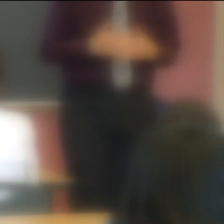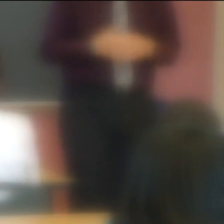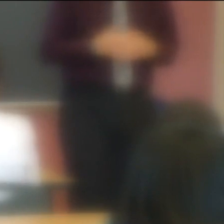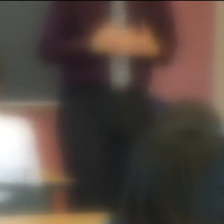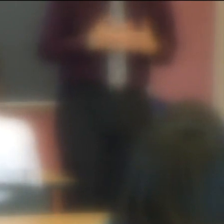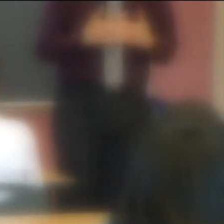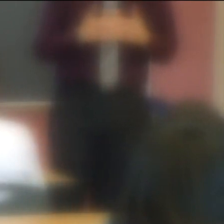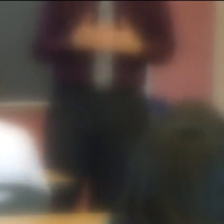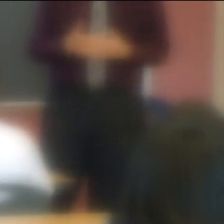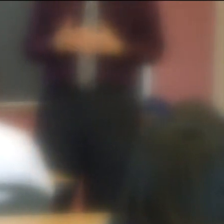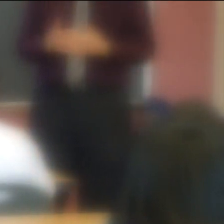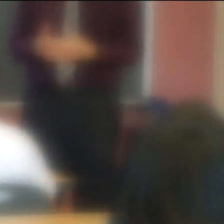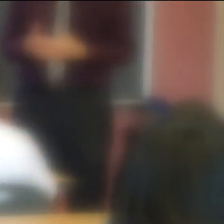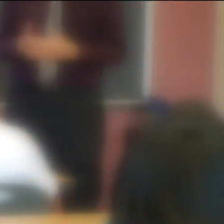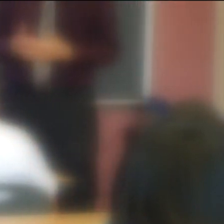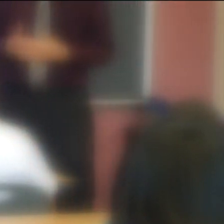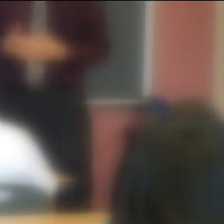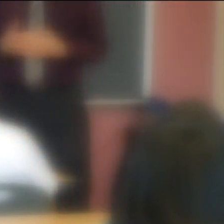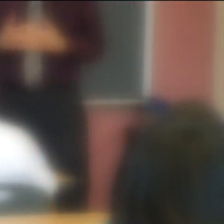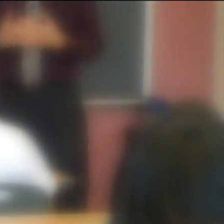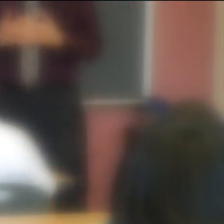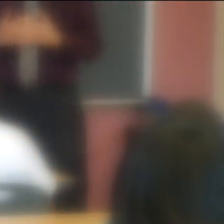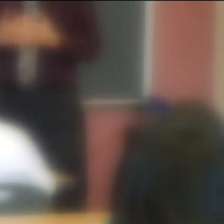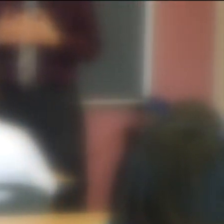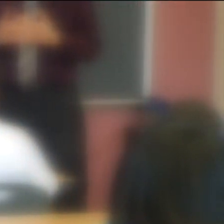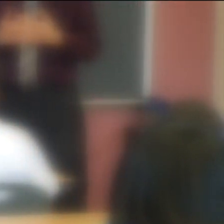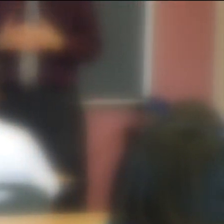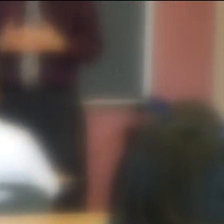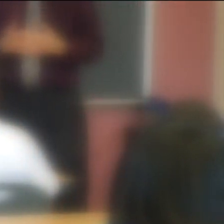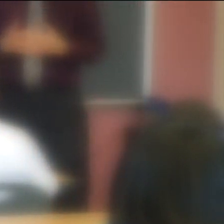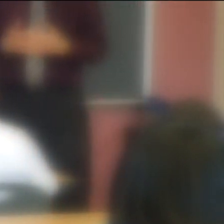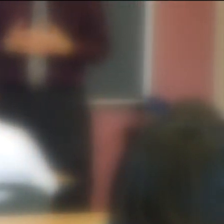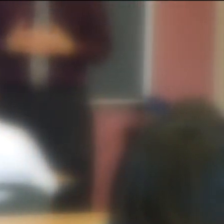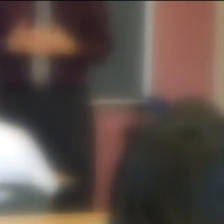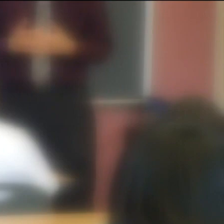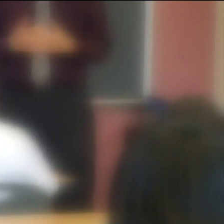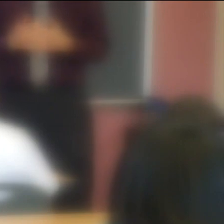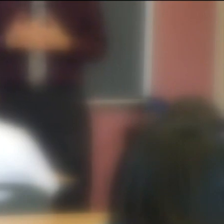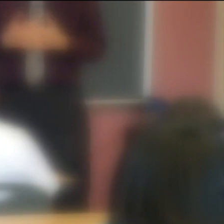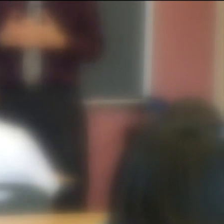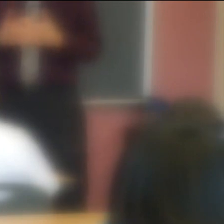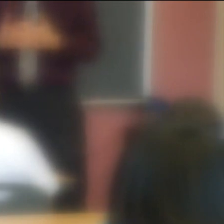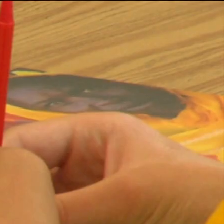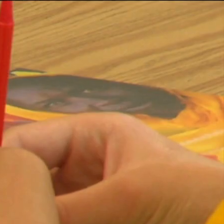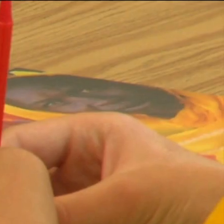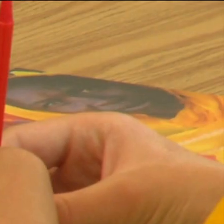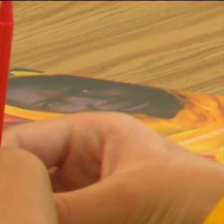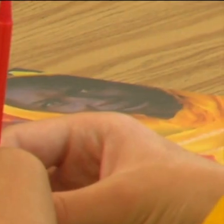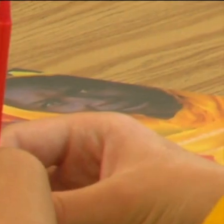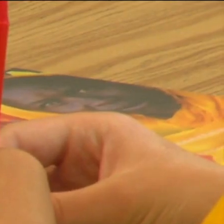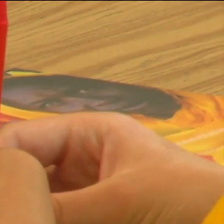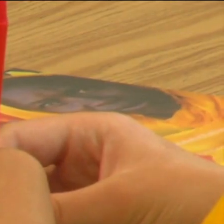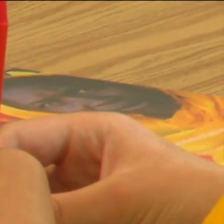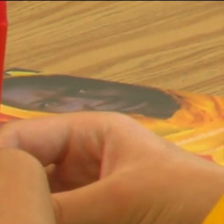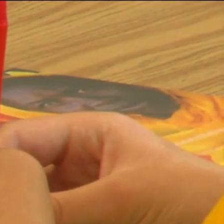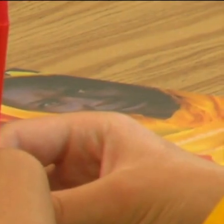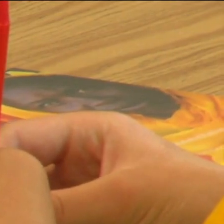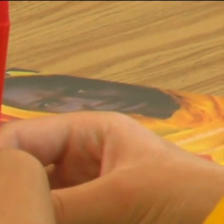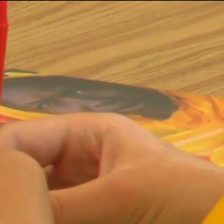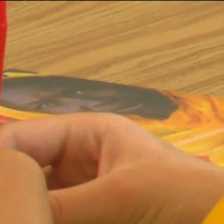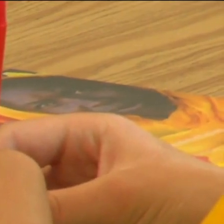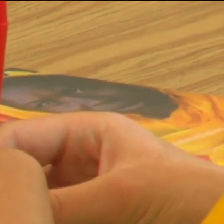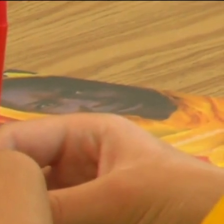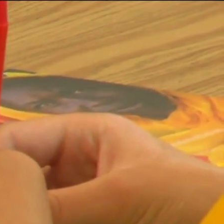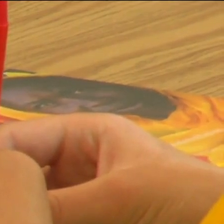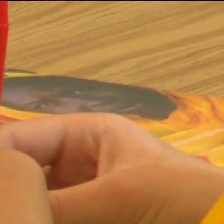not prioritize based on in-person versus virtual learning, but rather on a ranking that each of the state's 425 districts